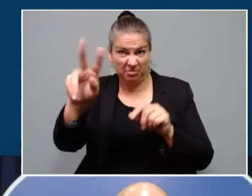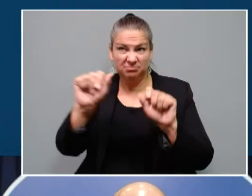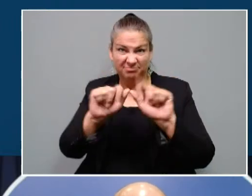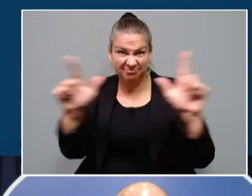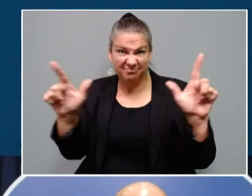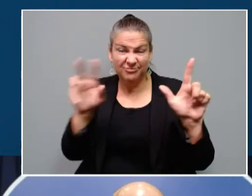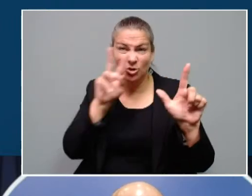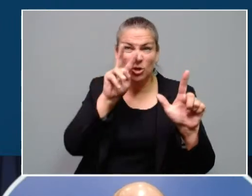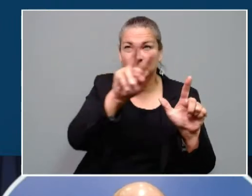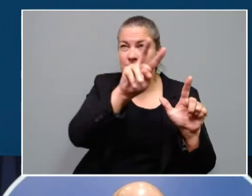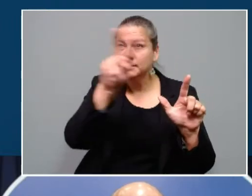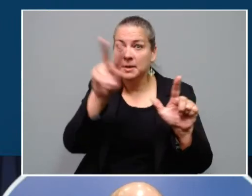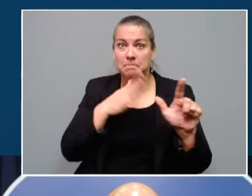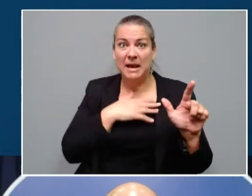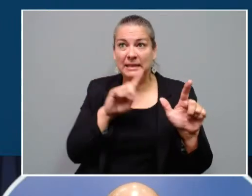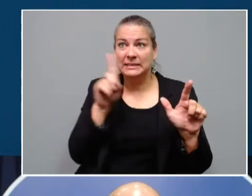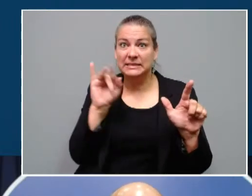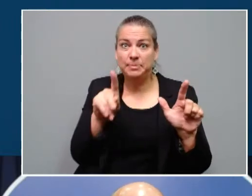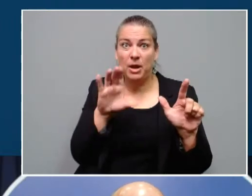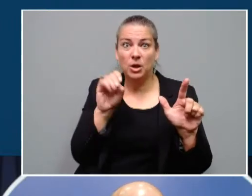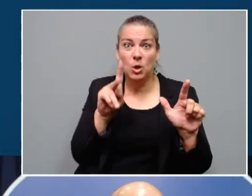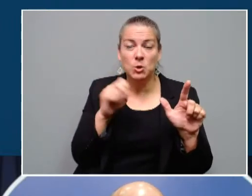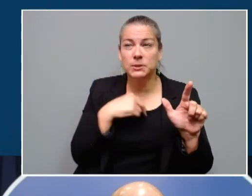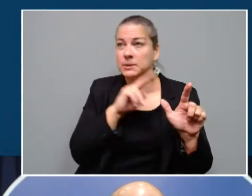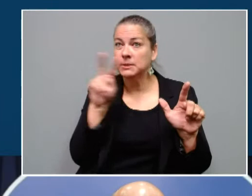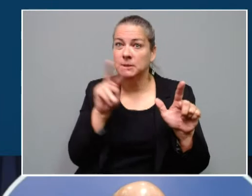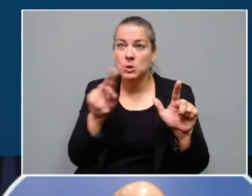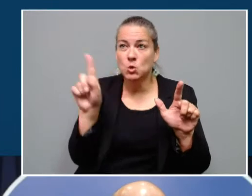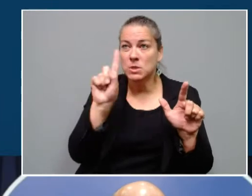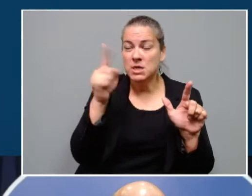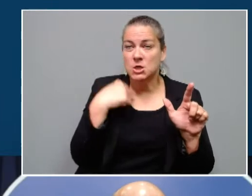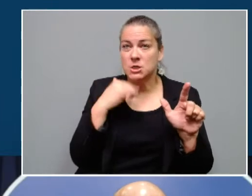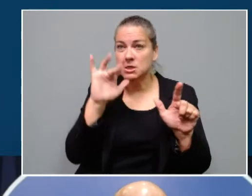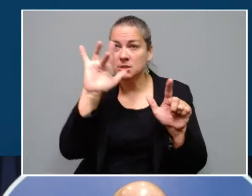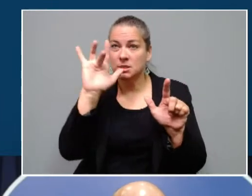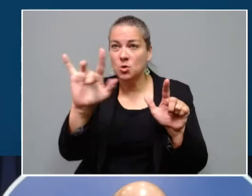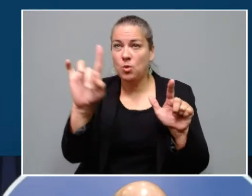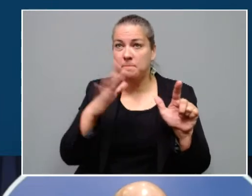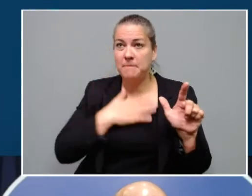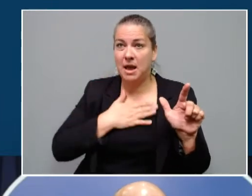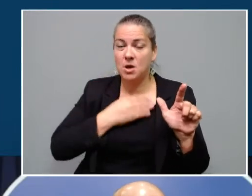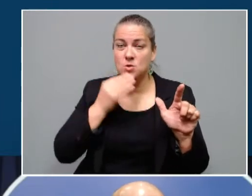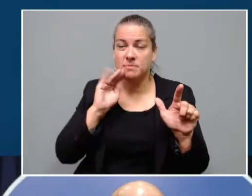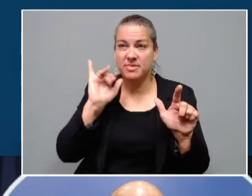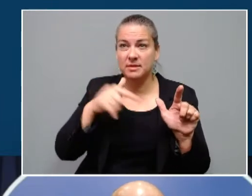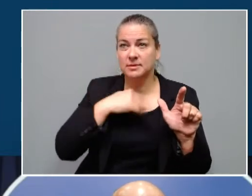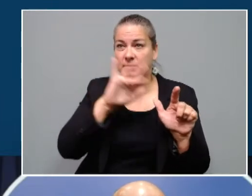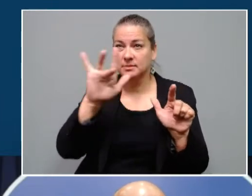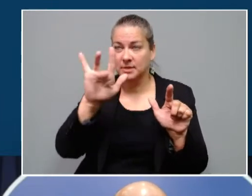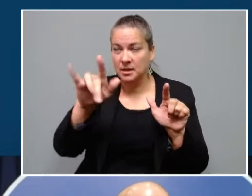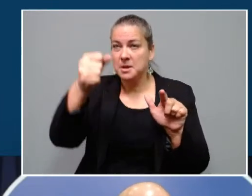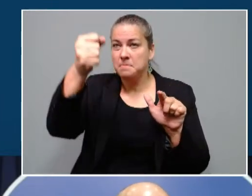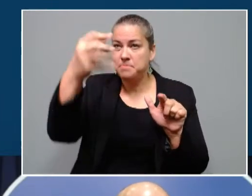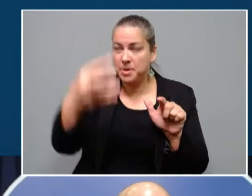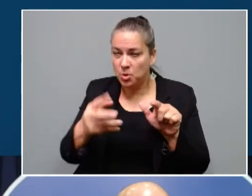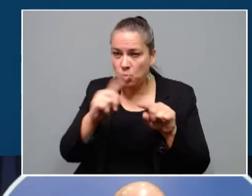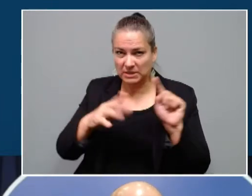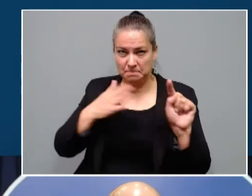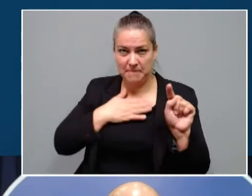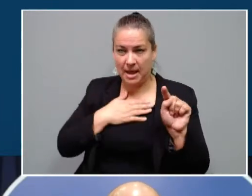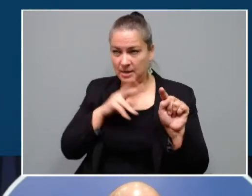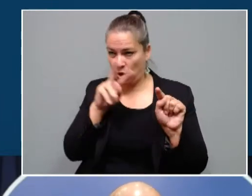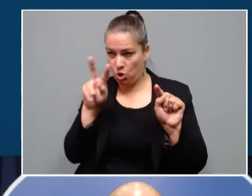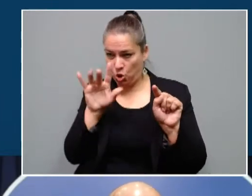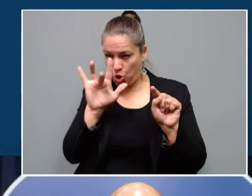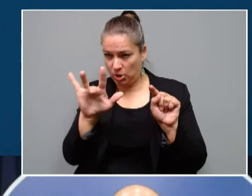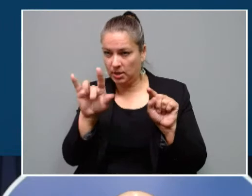you sites that are near you within a radius you define that have the specific type of vaccine you're looking for, and then you can reach out to